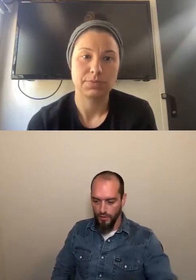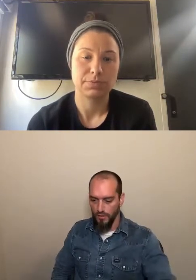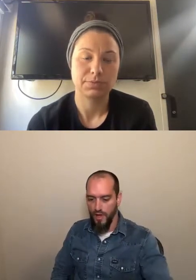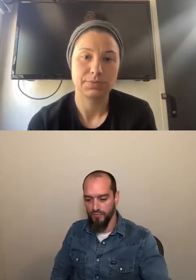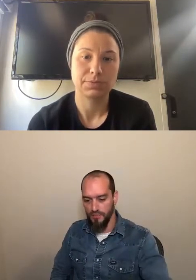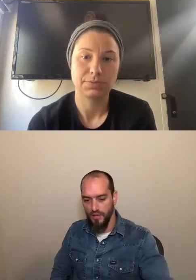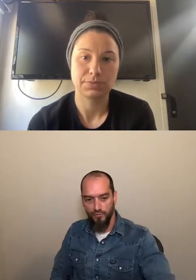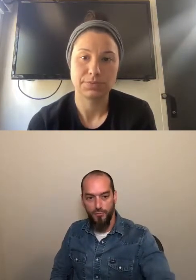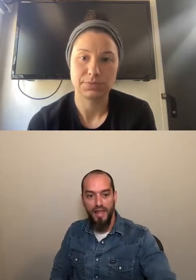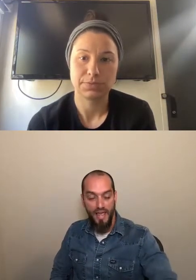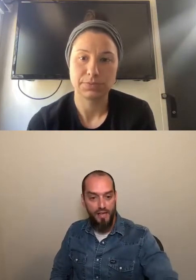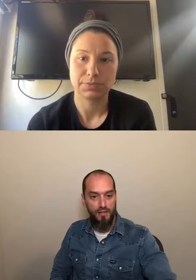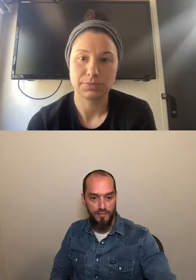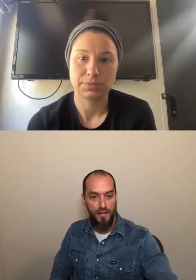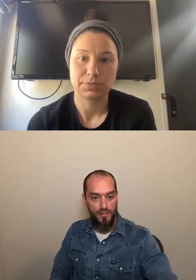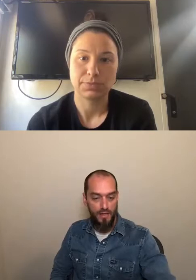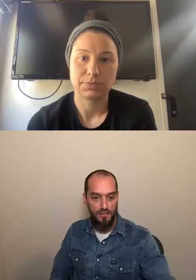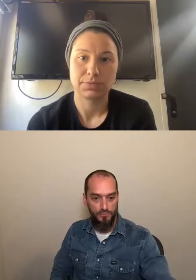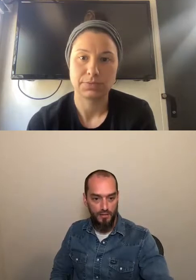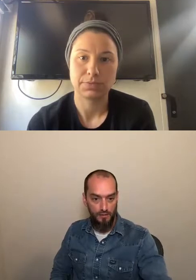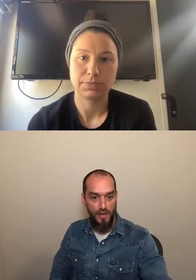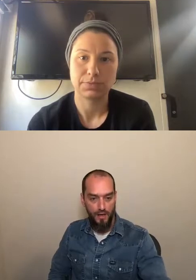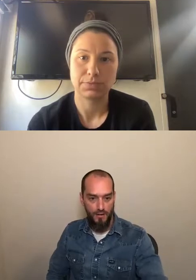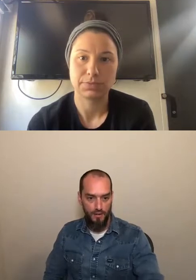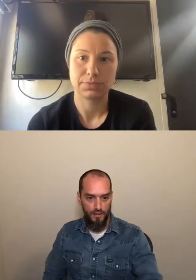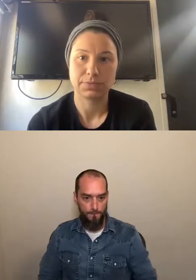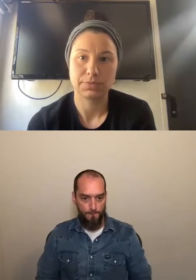That's where a lot of things got over my head in that class, I'm not gonna